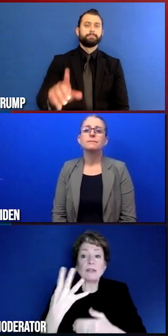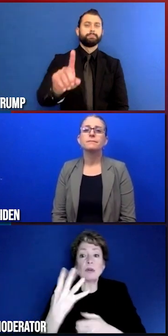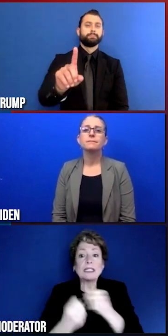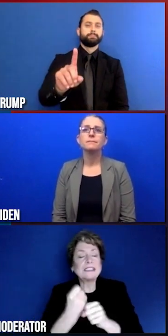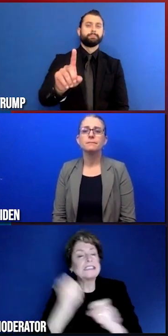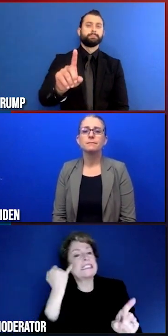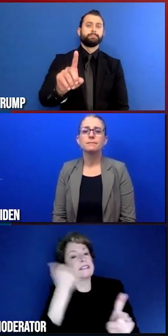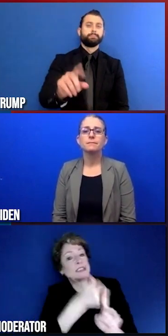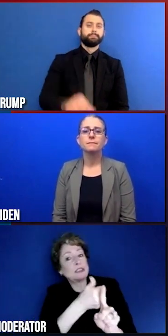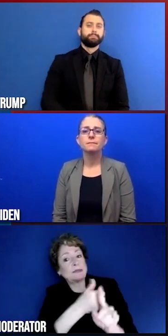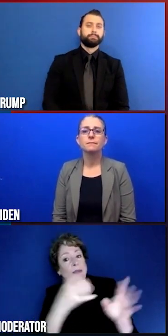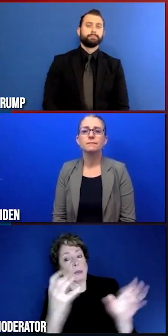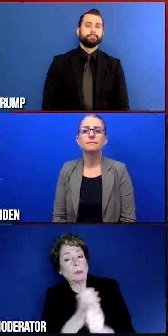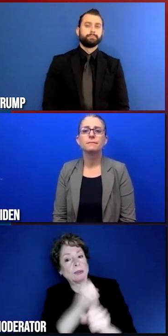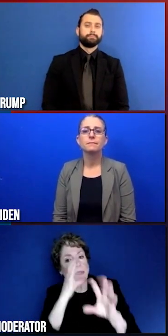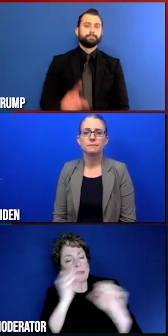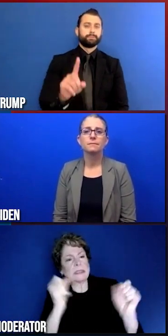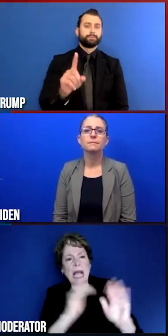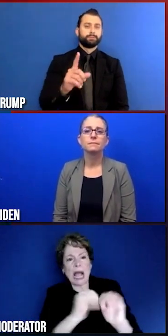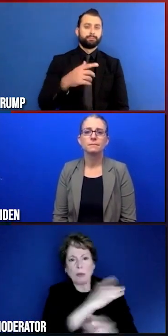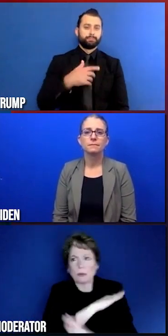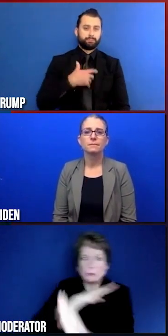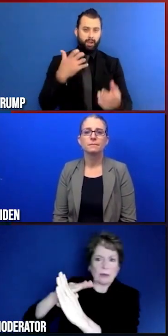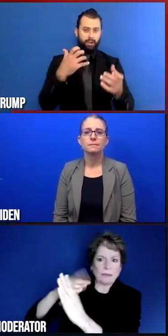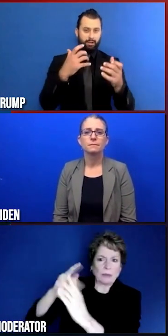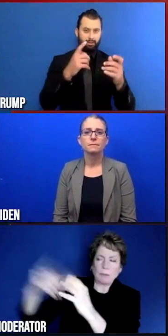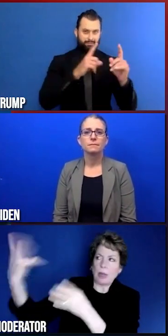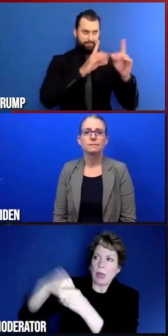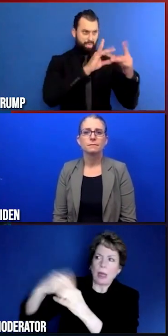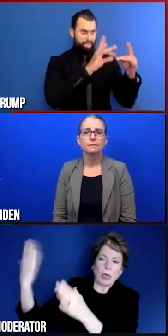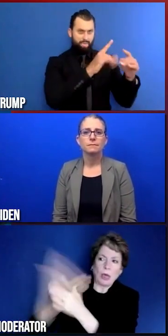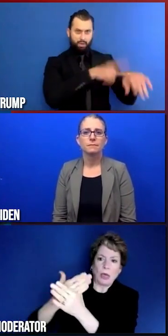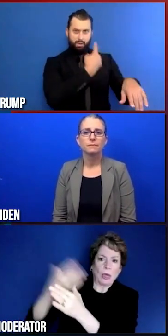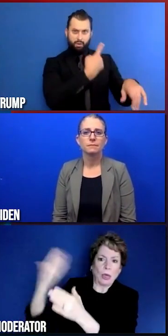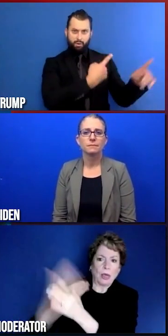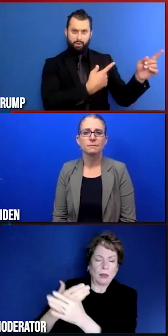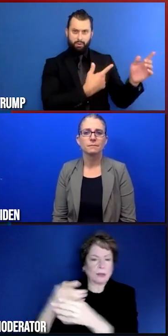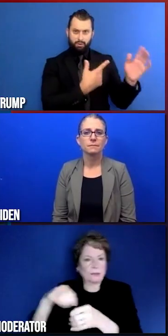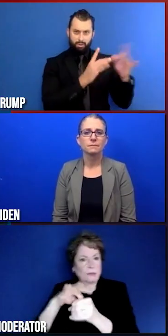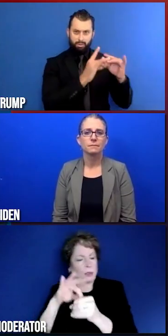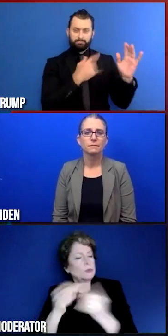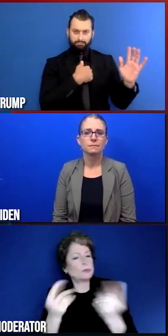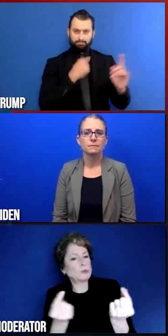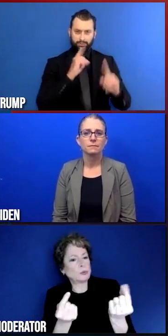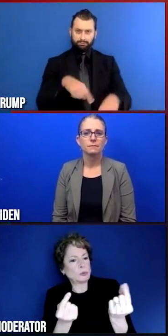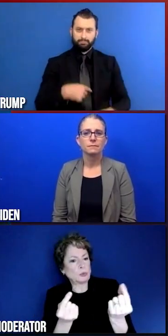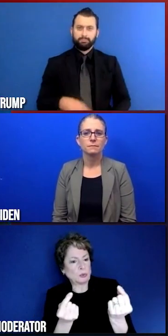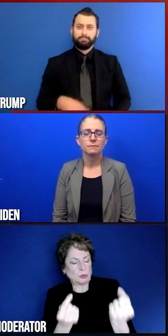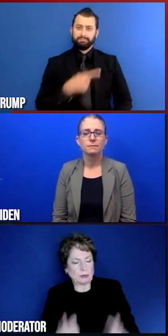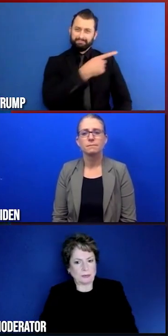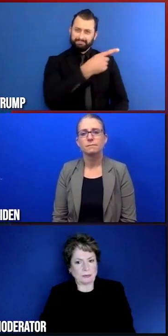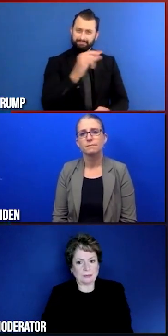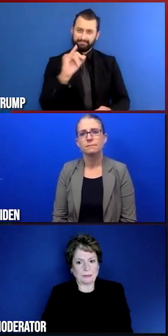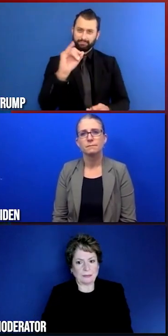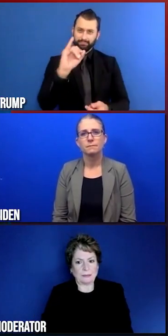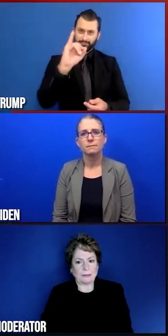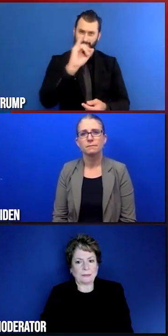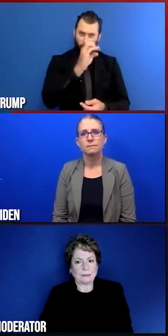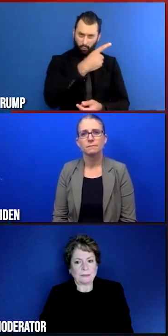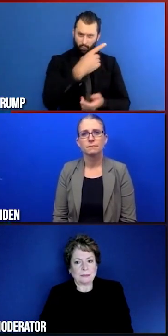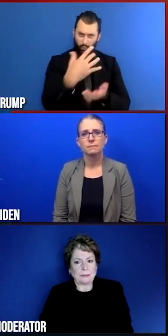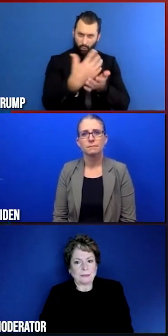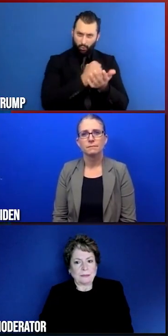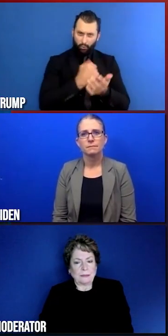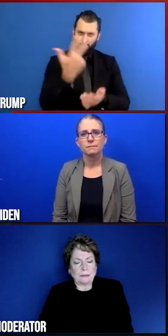as Joe answered. Joe got $3.5 million from Russia, and it came through Putin because he was very friendly with the